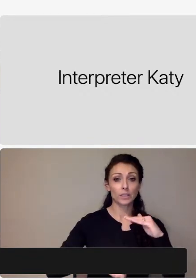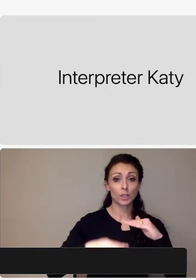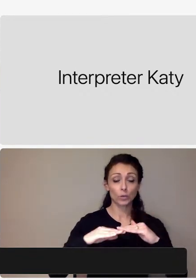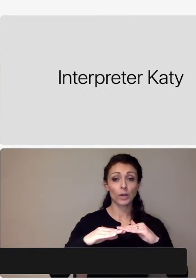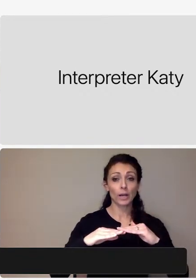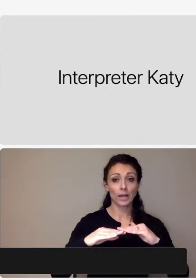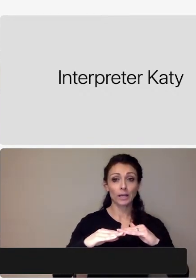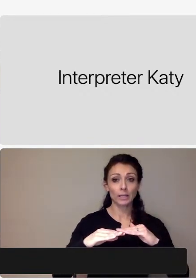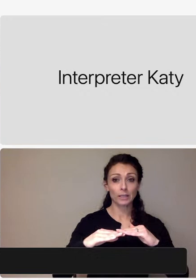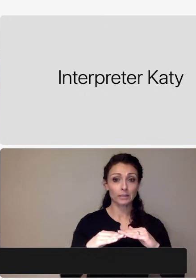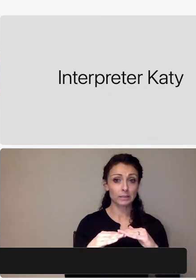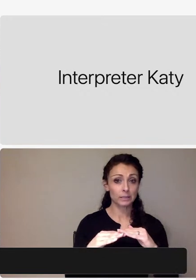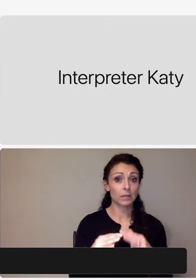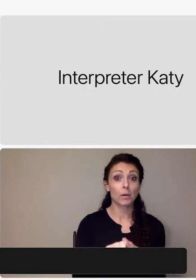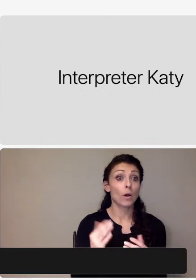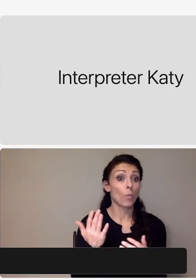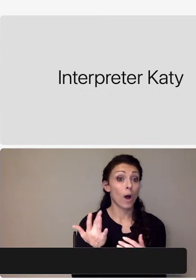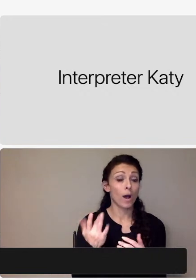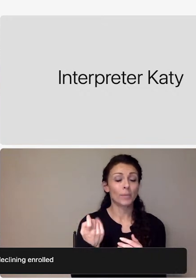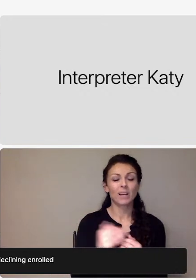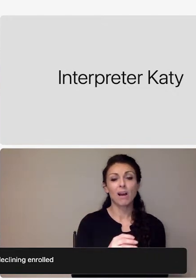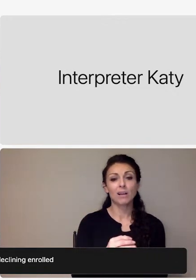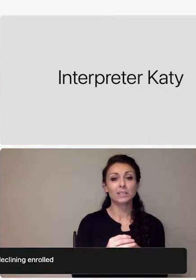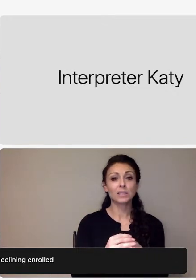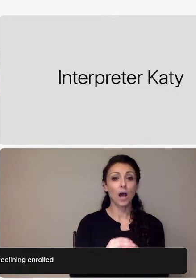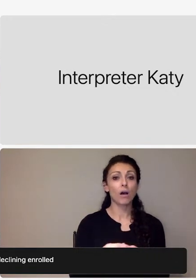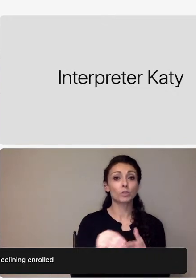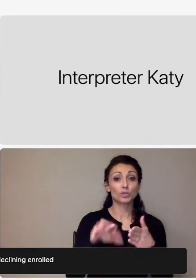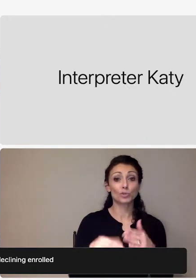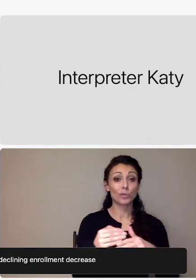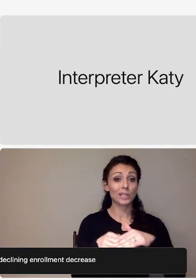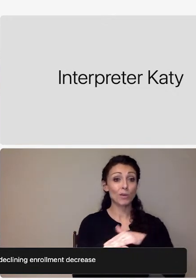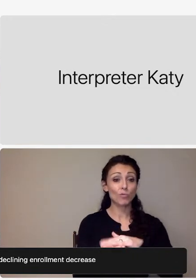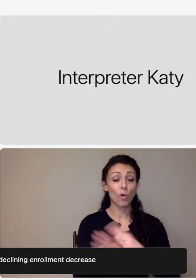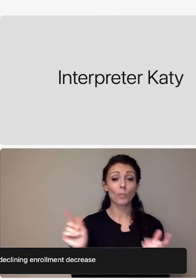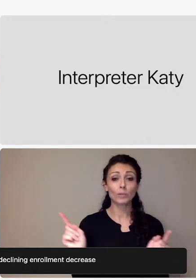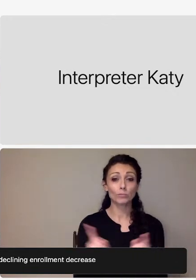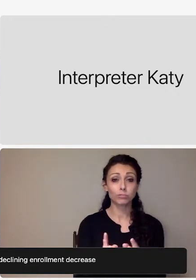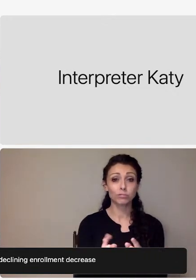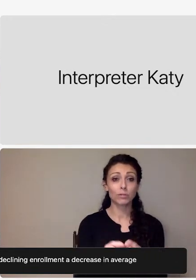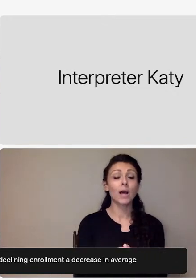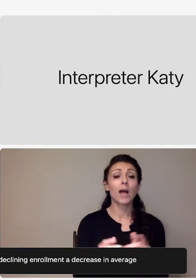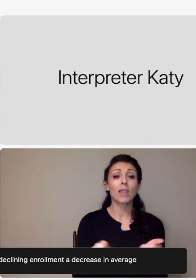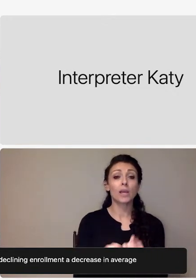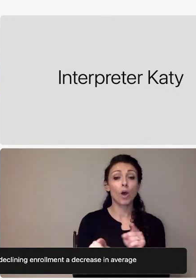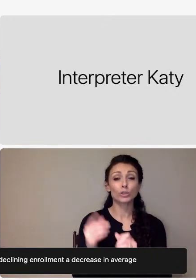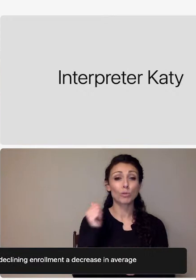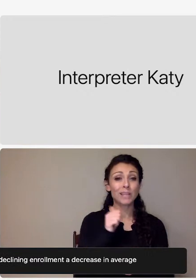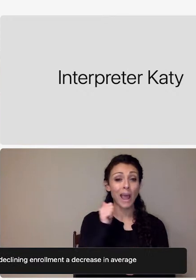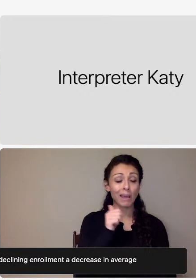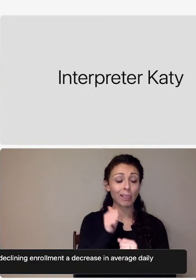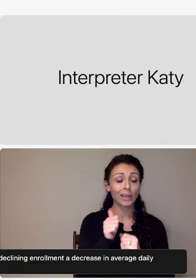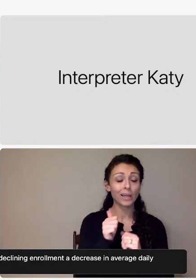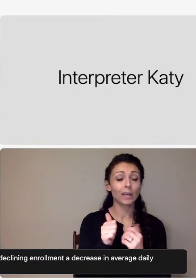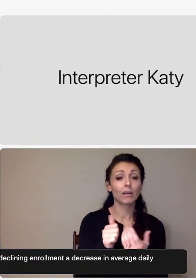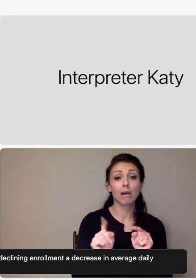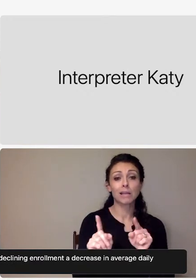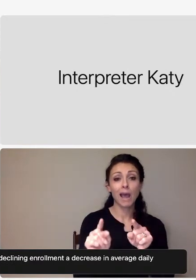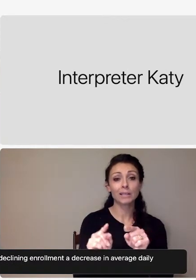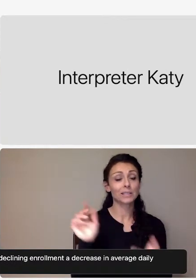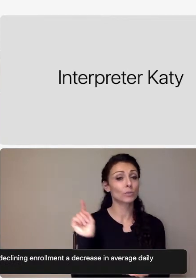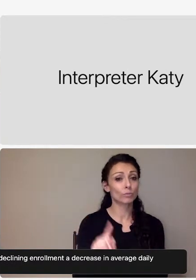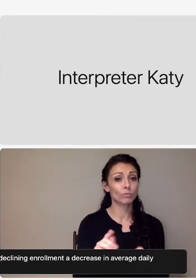factors declining enrollment a decrease in average daily attendance ada and a